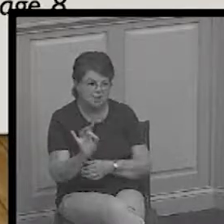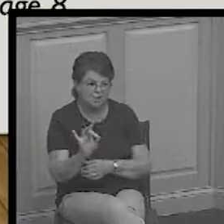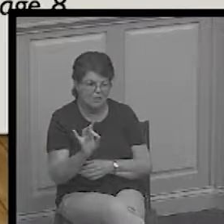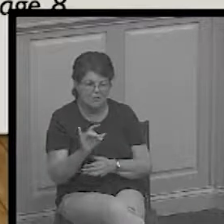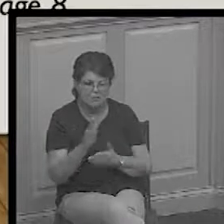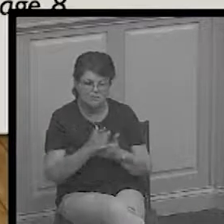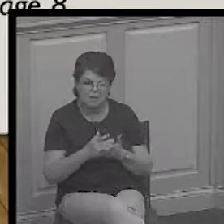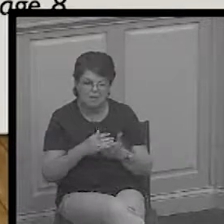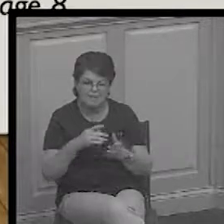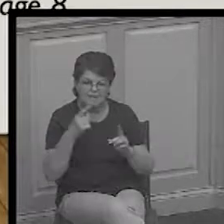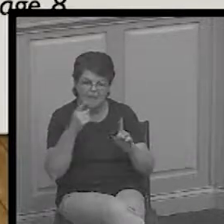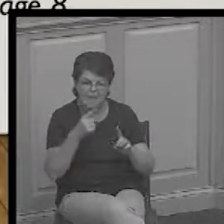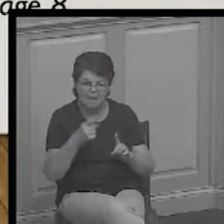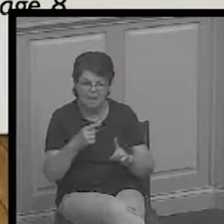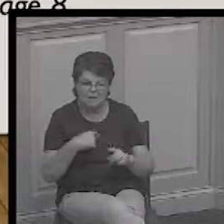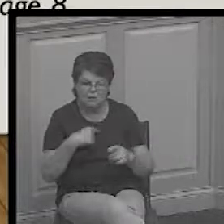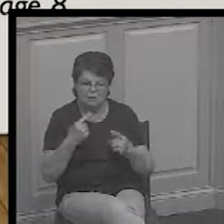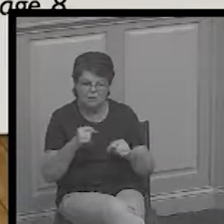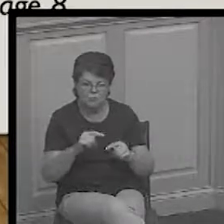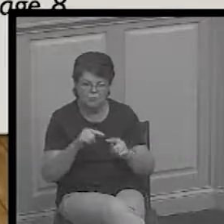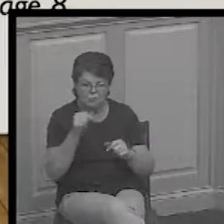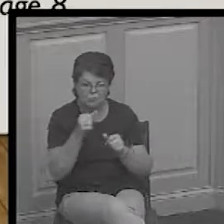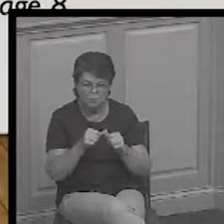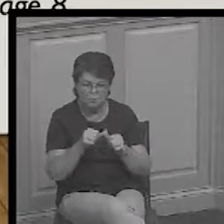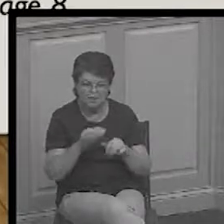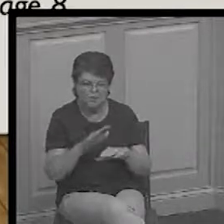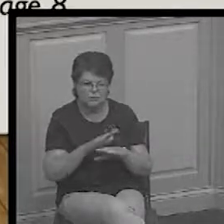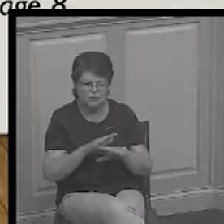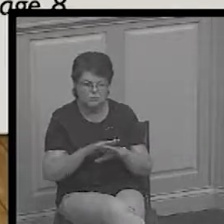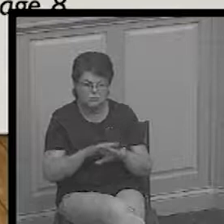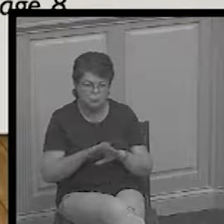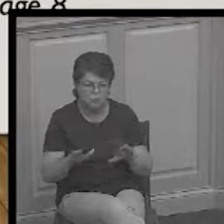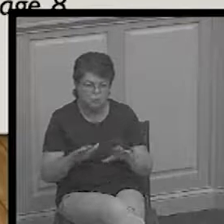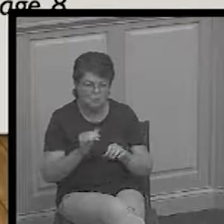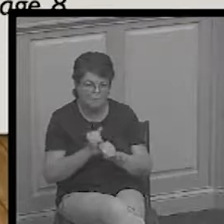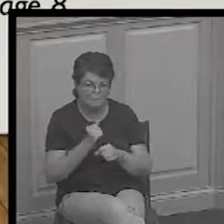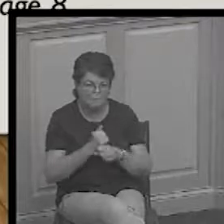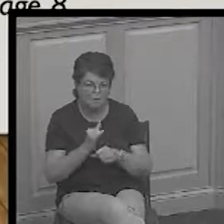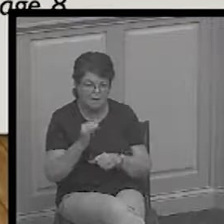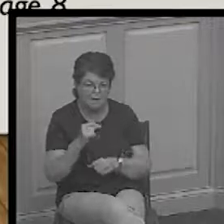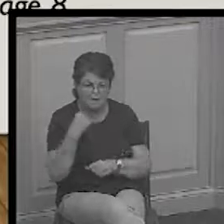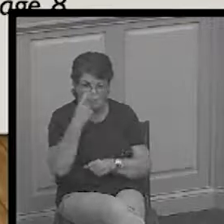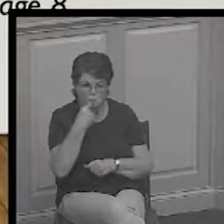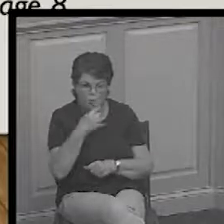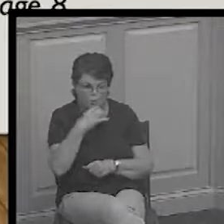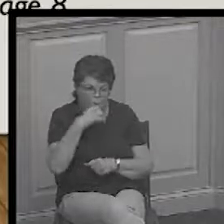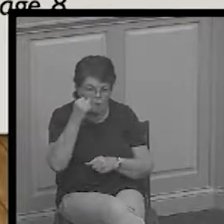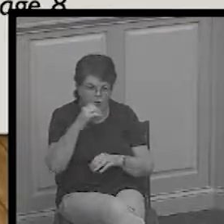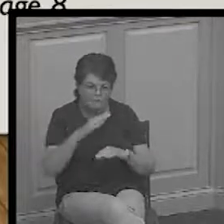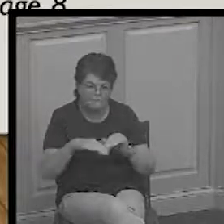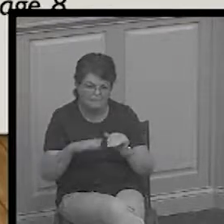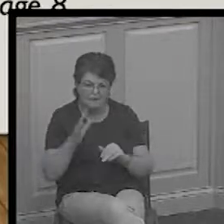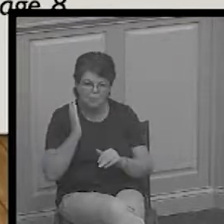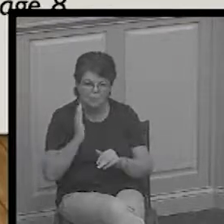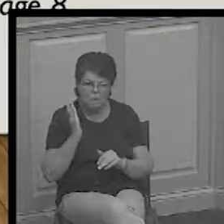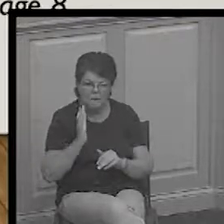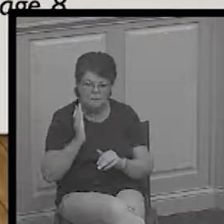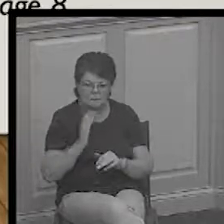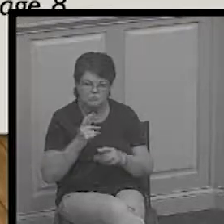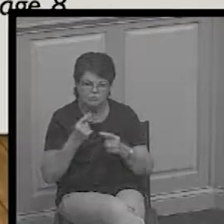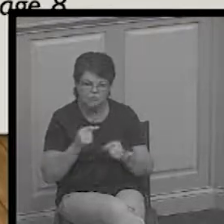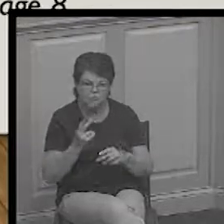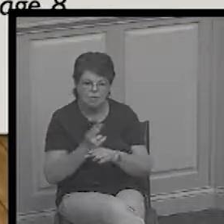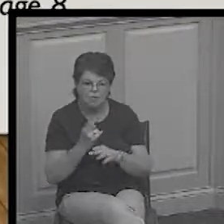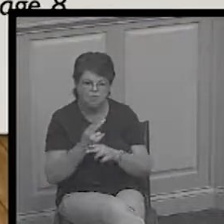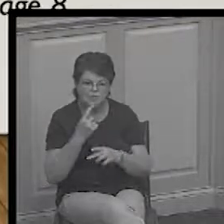But some of the highlights that we try to remember is don't early up your building, don't make it look older than it was. Try to use it for what it